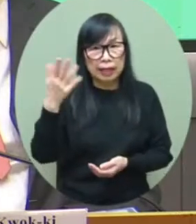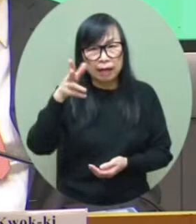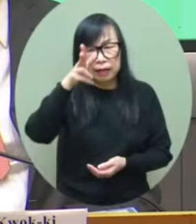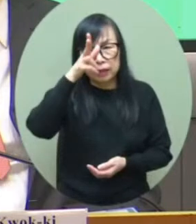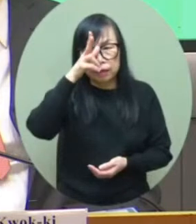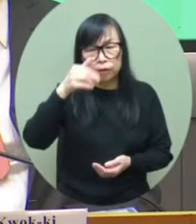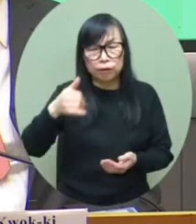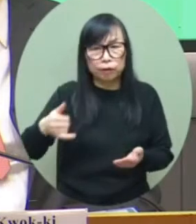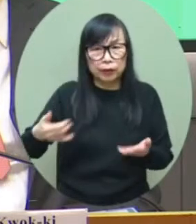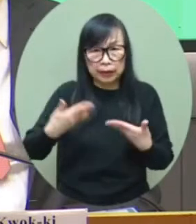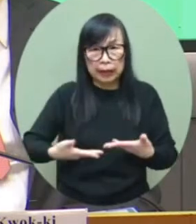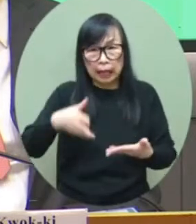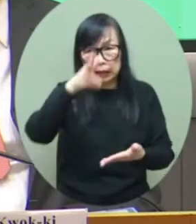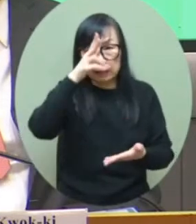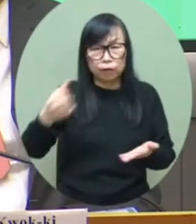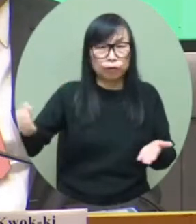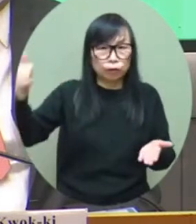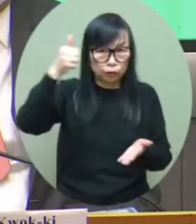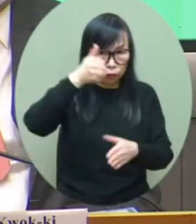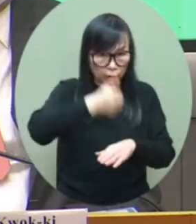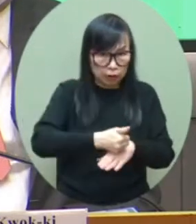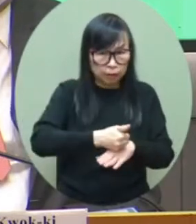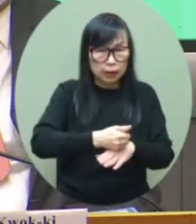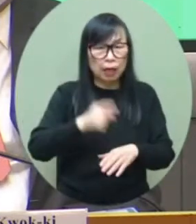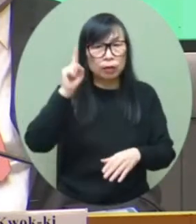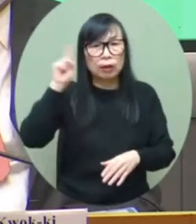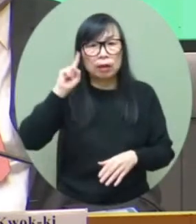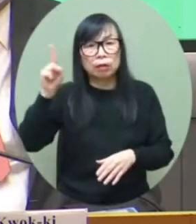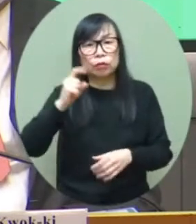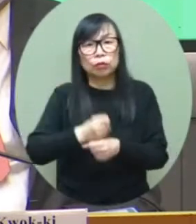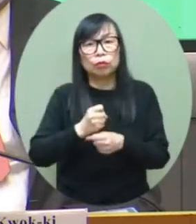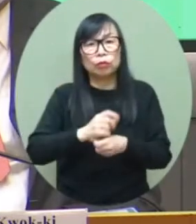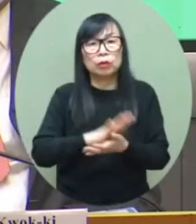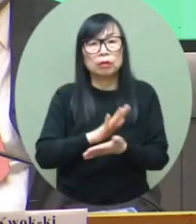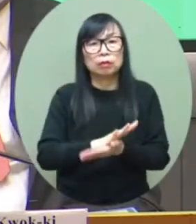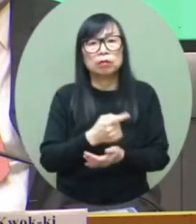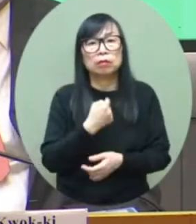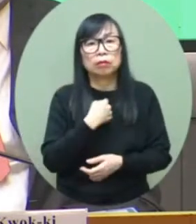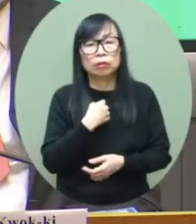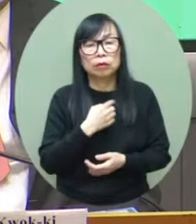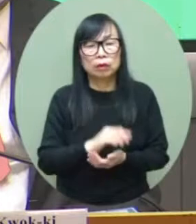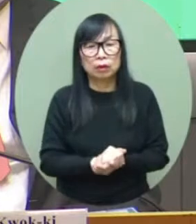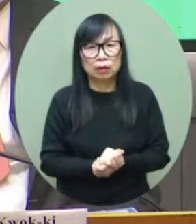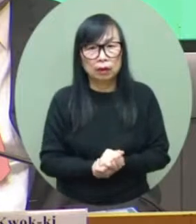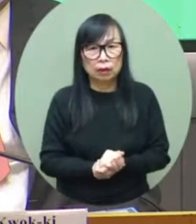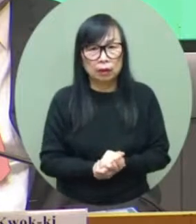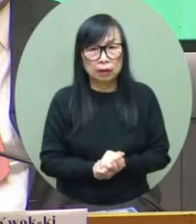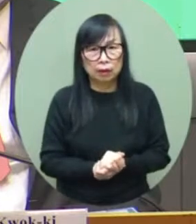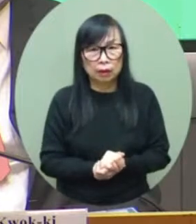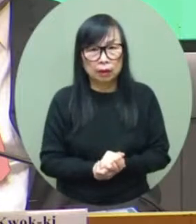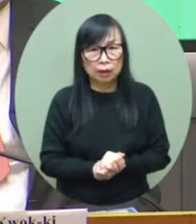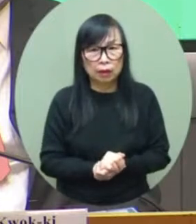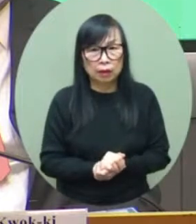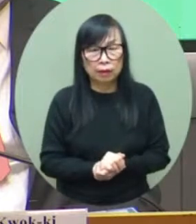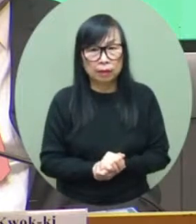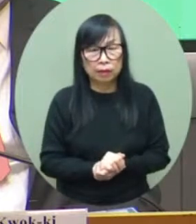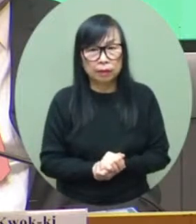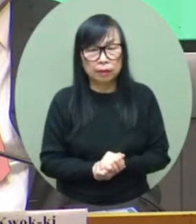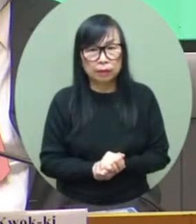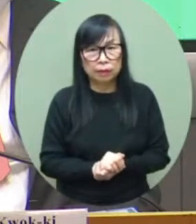And we are doing it very regularly. Otherwise, we will not have introduced different measures to resume normalcy.